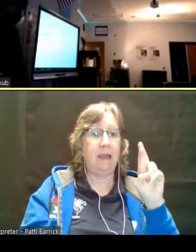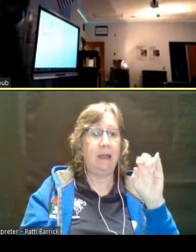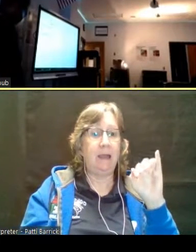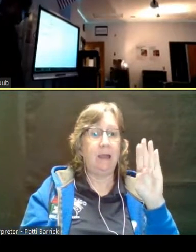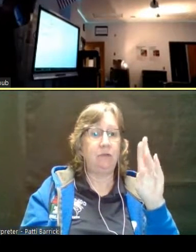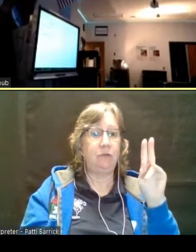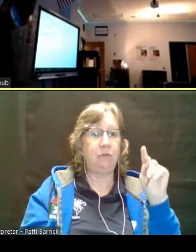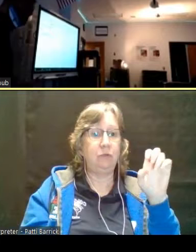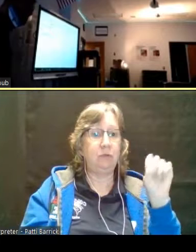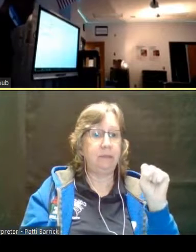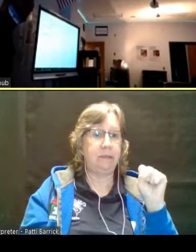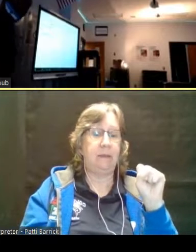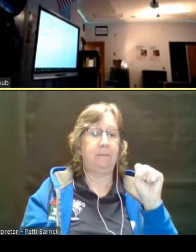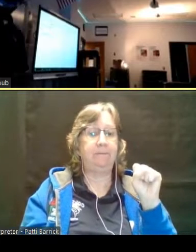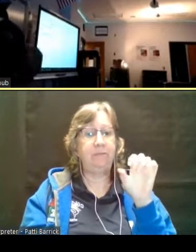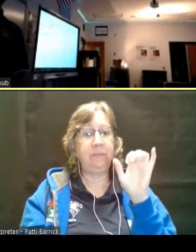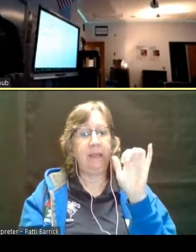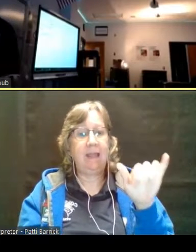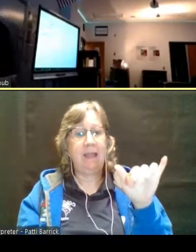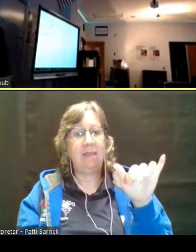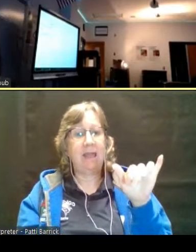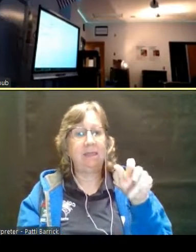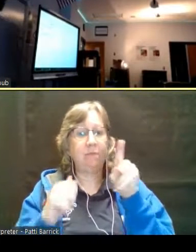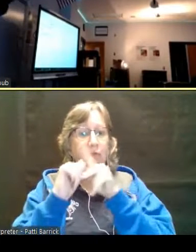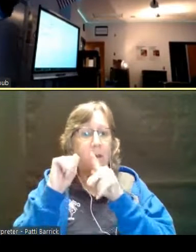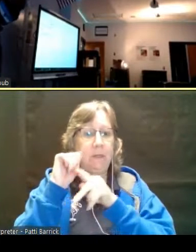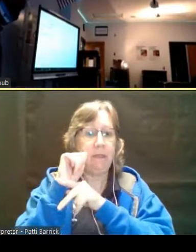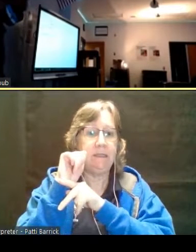So attributes are properties